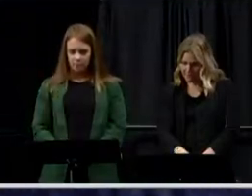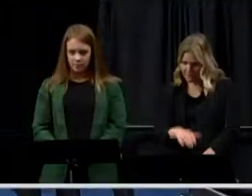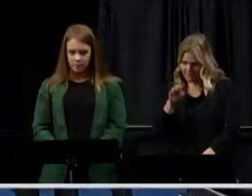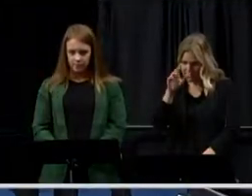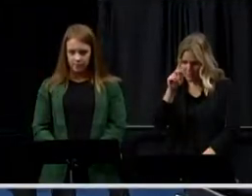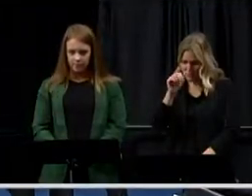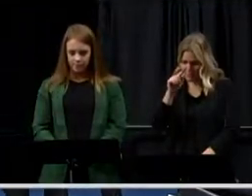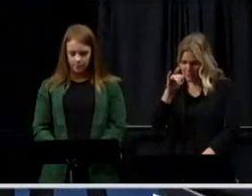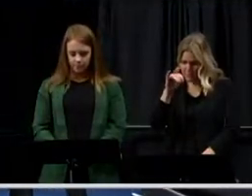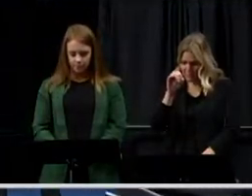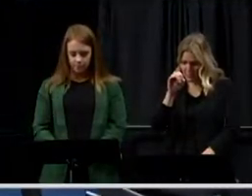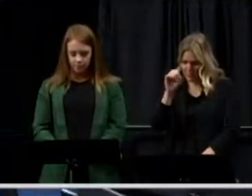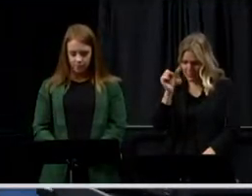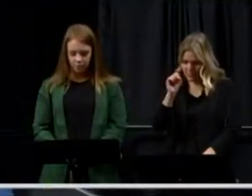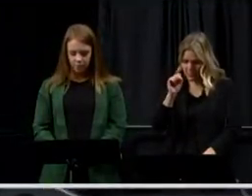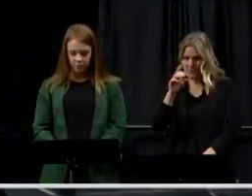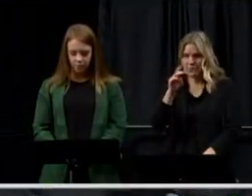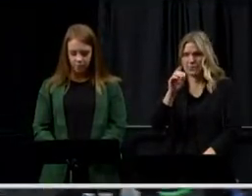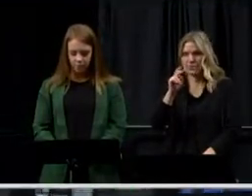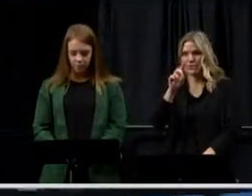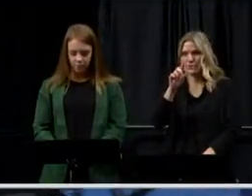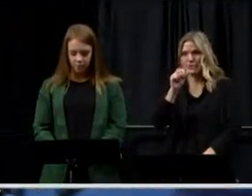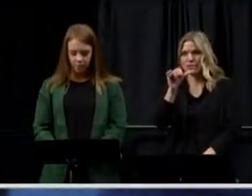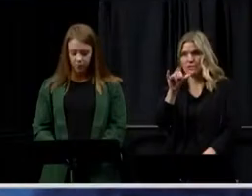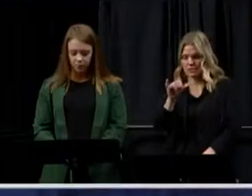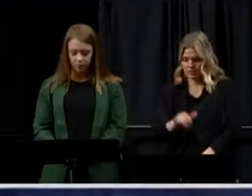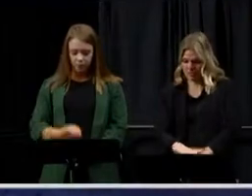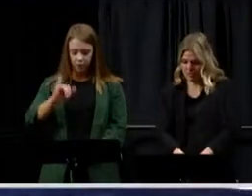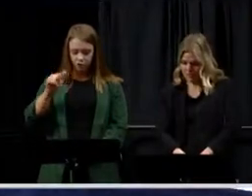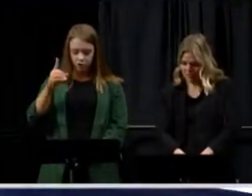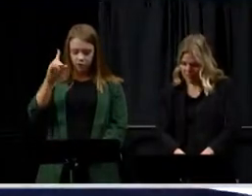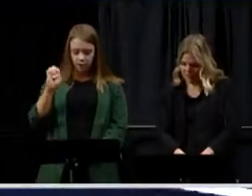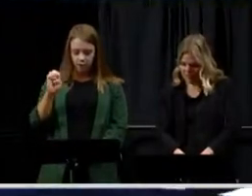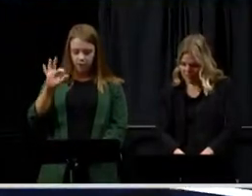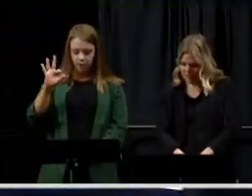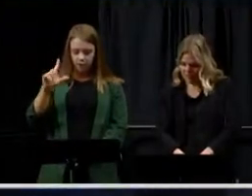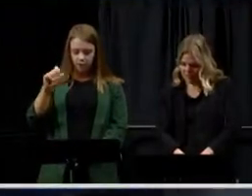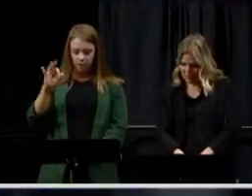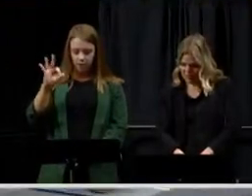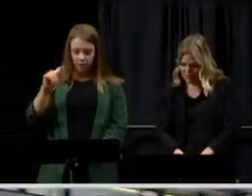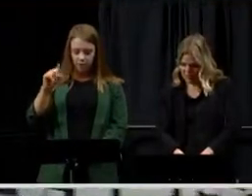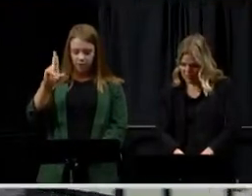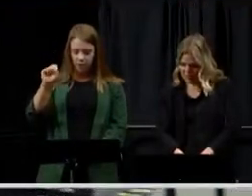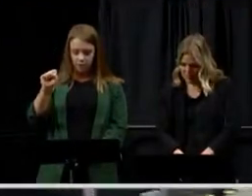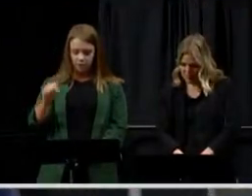Katie Shea Monday. Jade Hope Loftus.